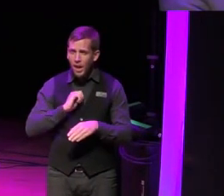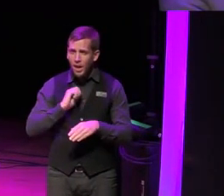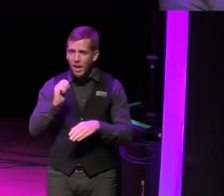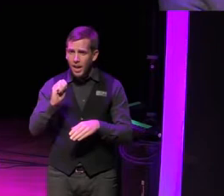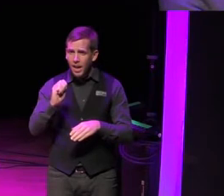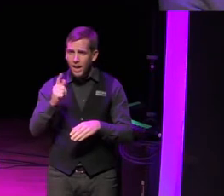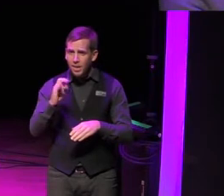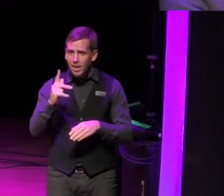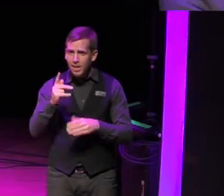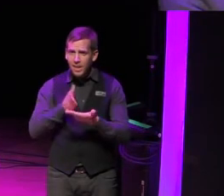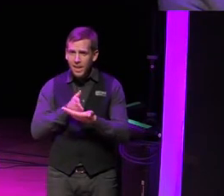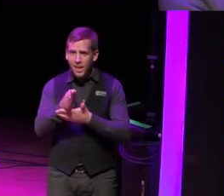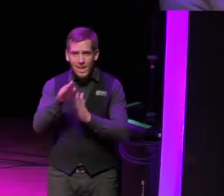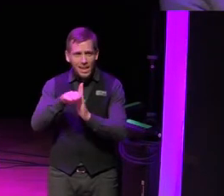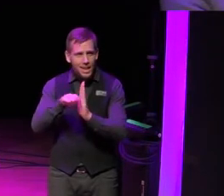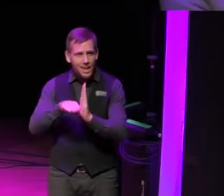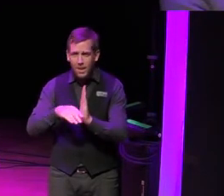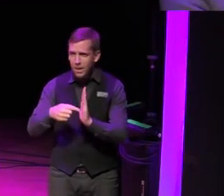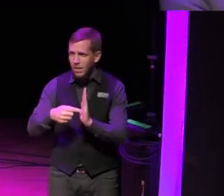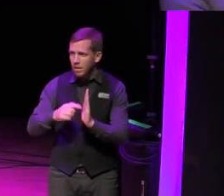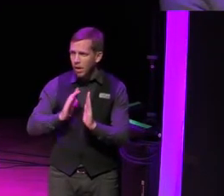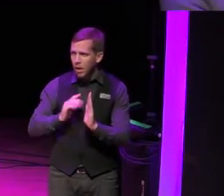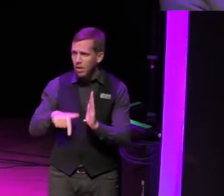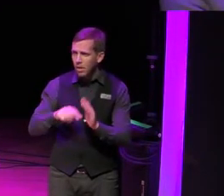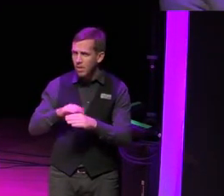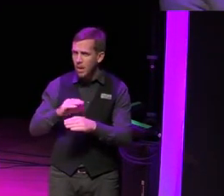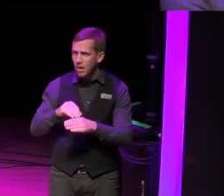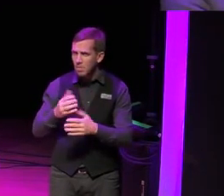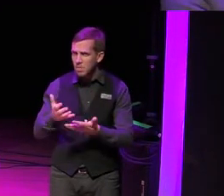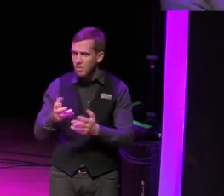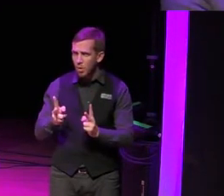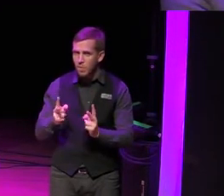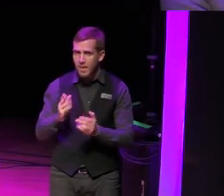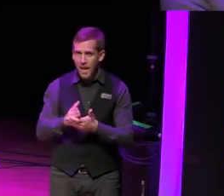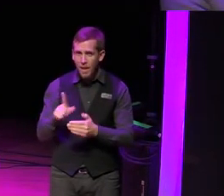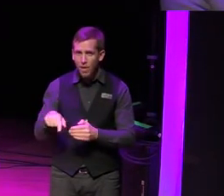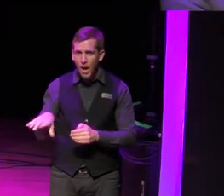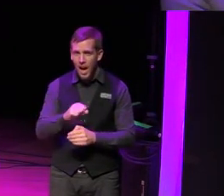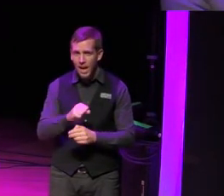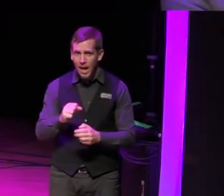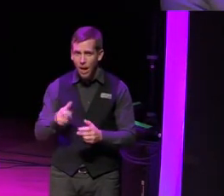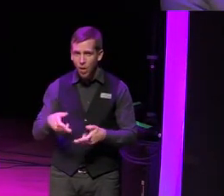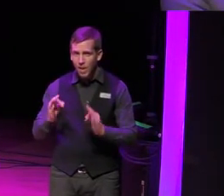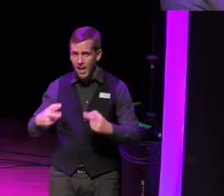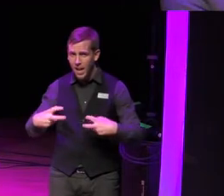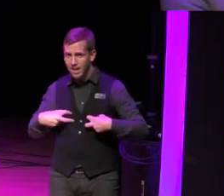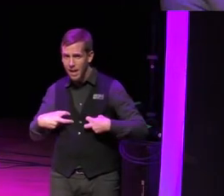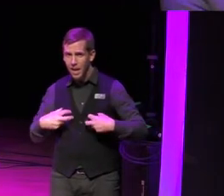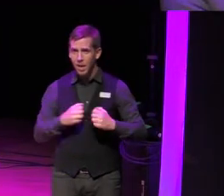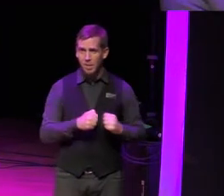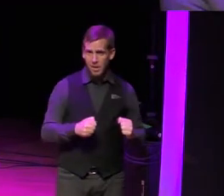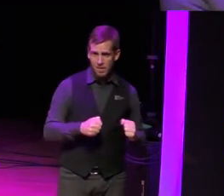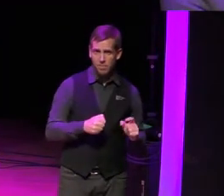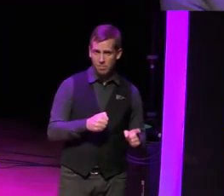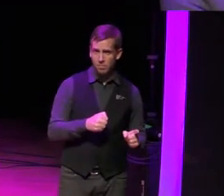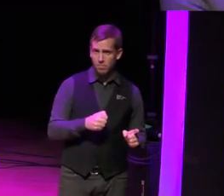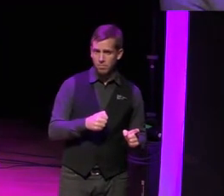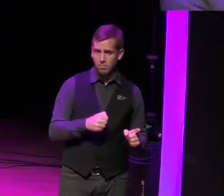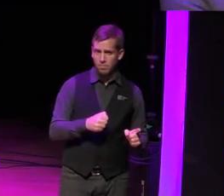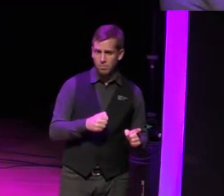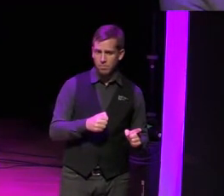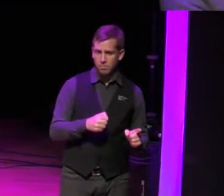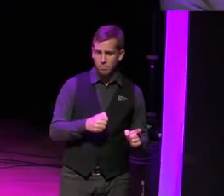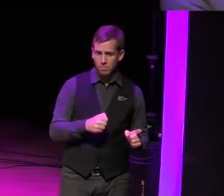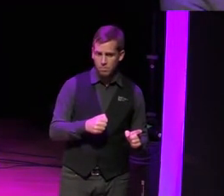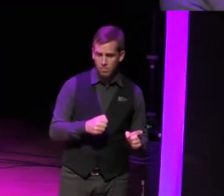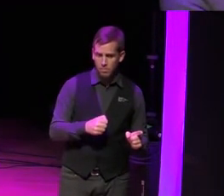is generic or transversal, covers every state employee. In the US, they do have that one. In